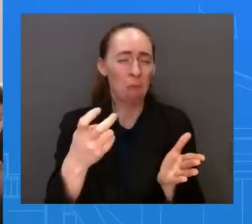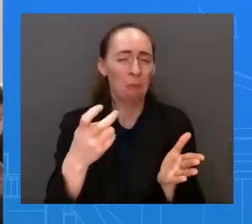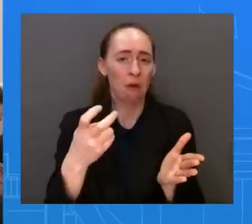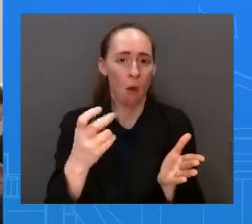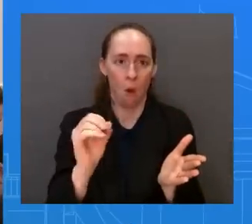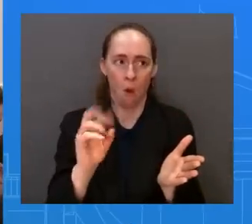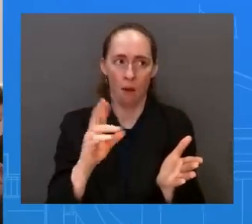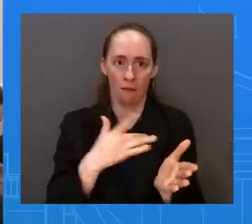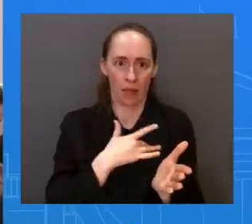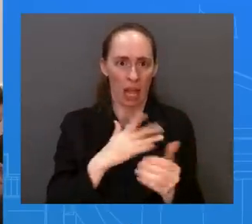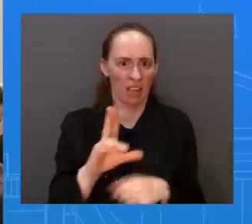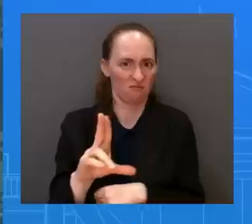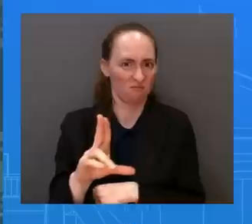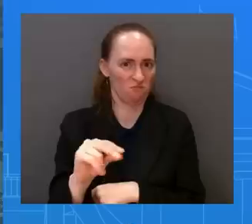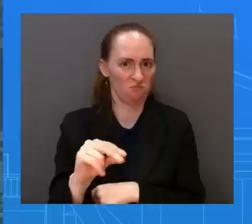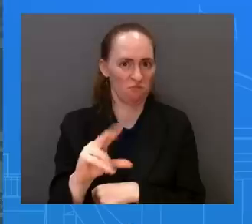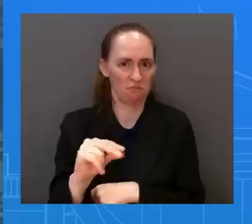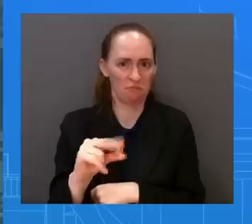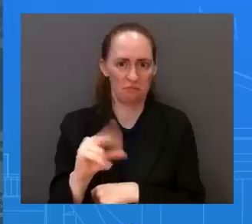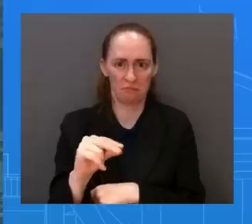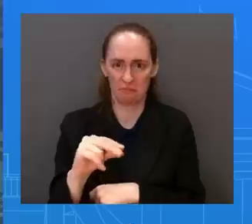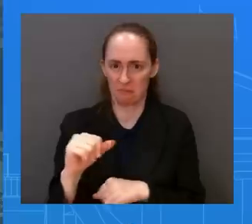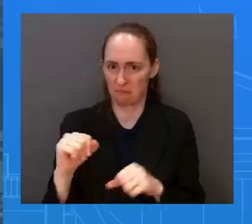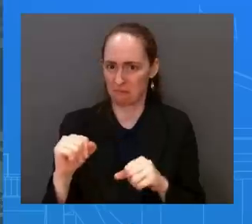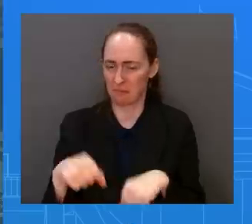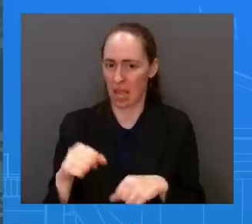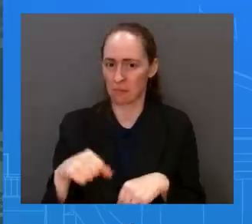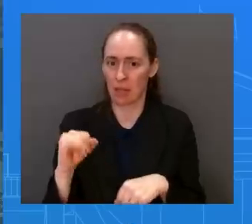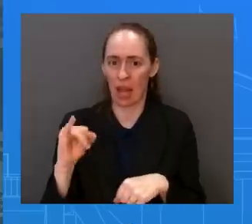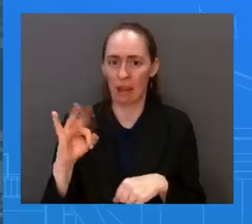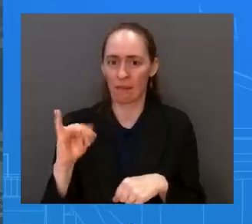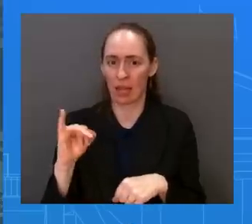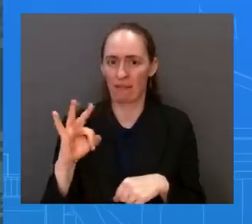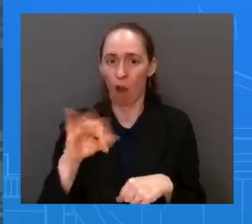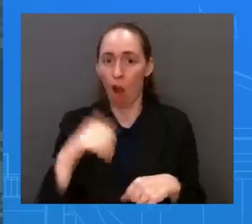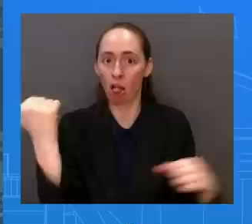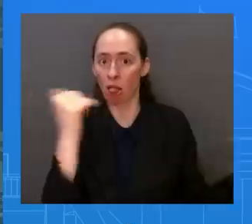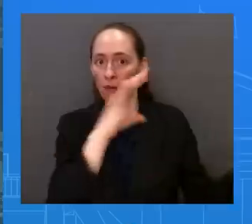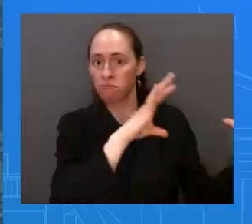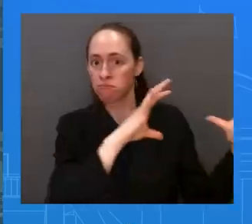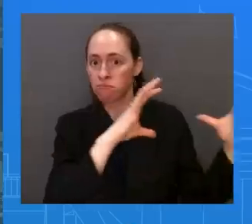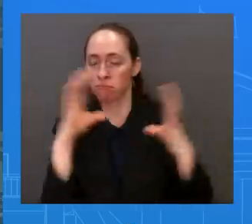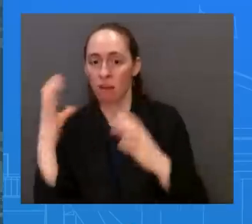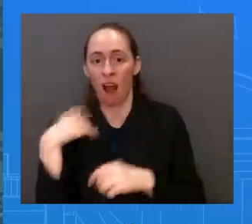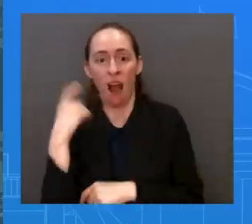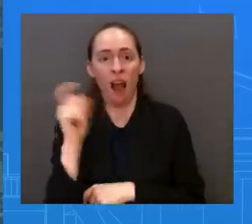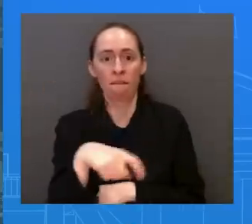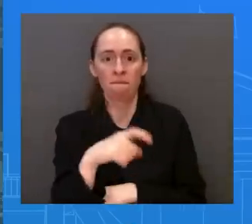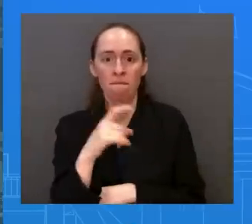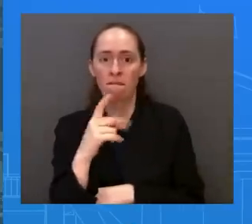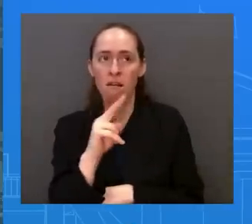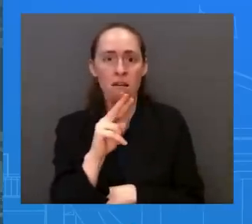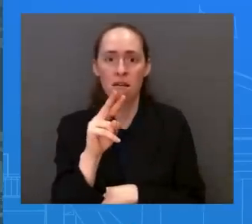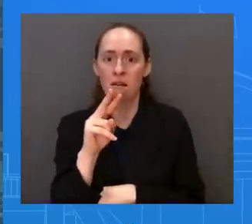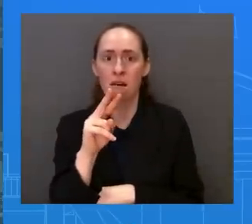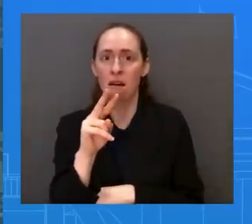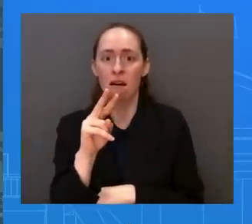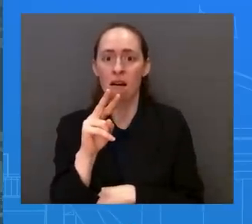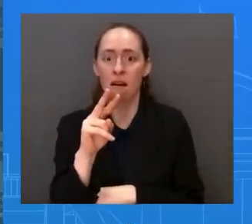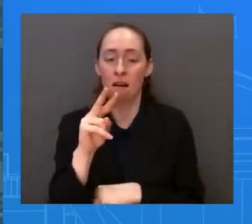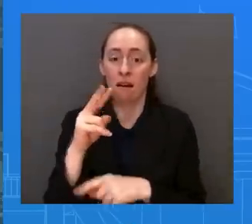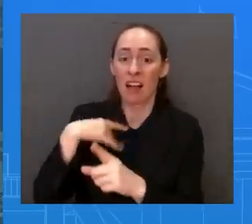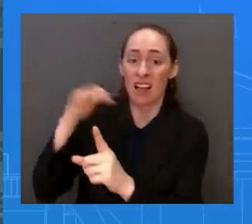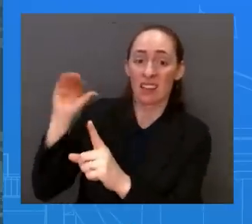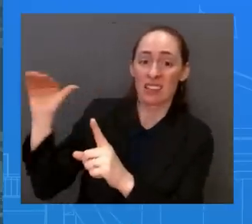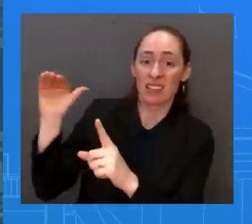it'll be shot. I'm not going to get into any, you know, specifics of what might happen next or hypotheticals from here. I'm just not going to do that.